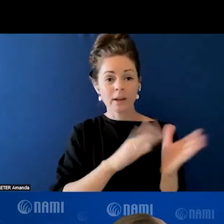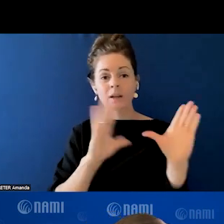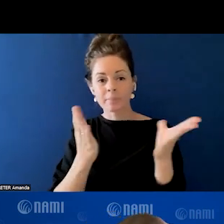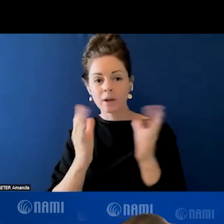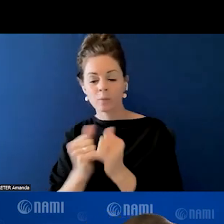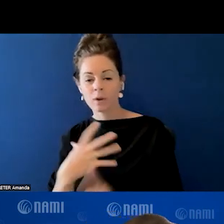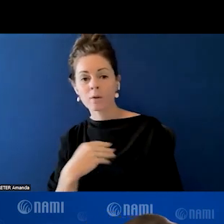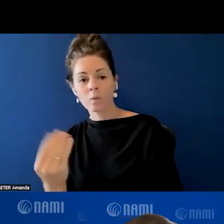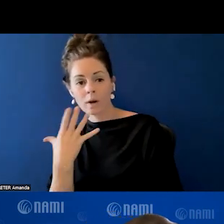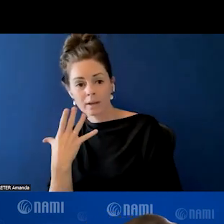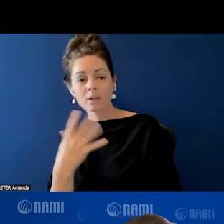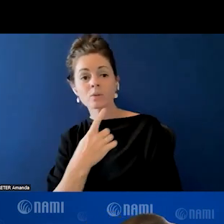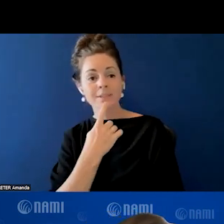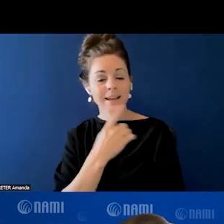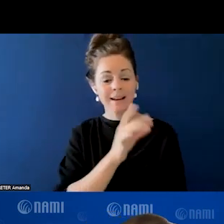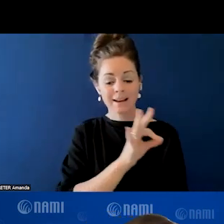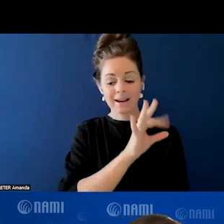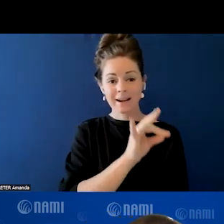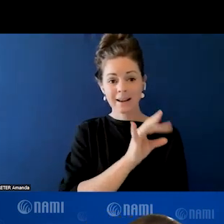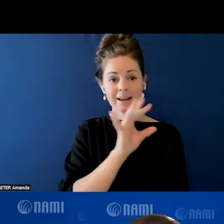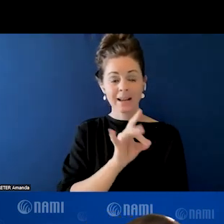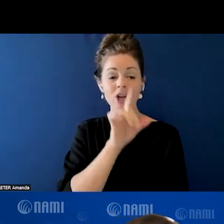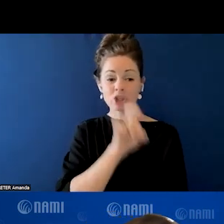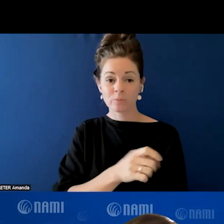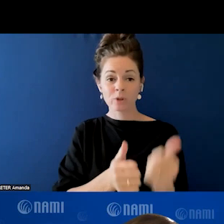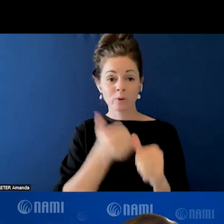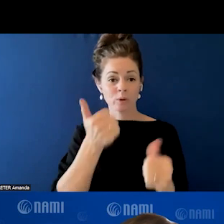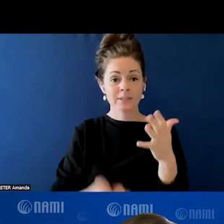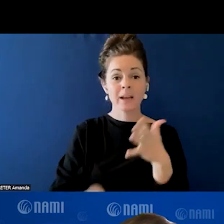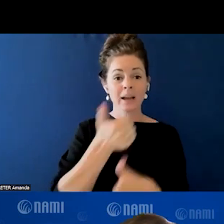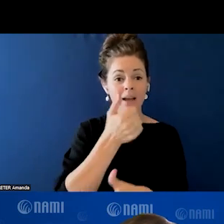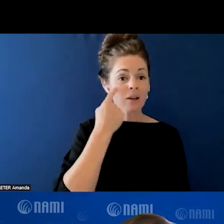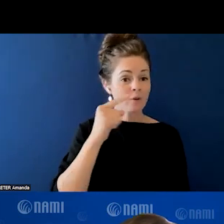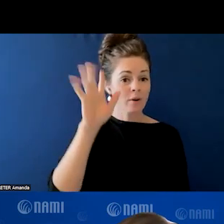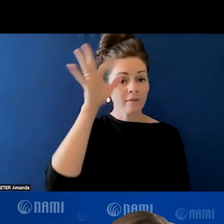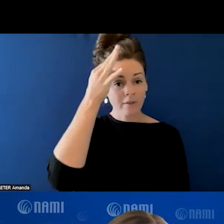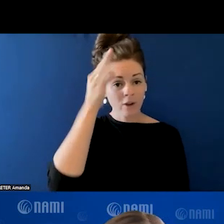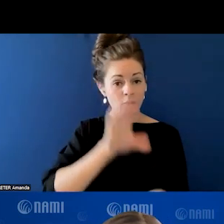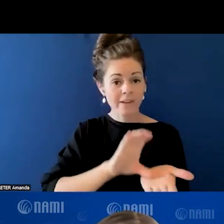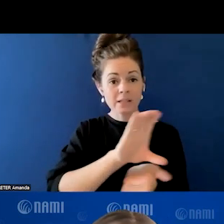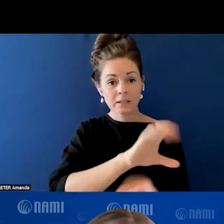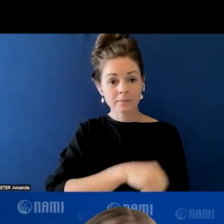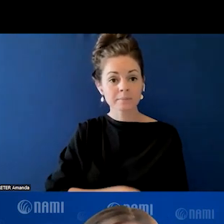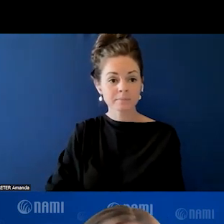that 988 should be the highest priority for federal funding.